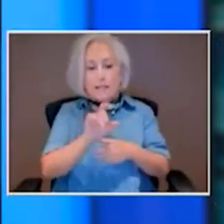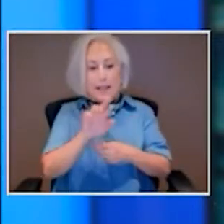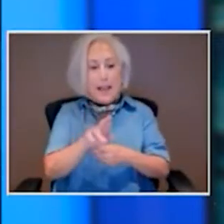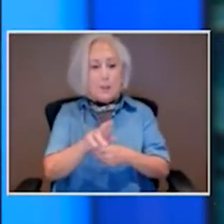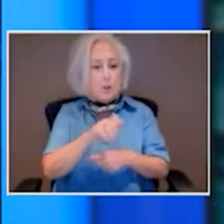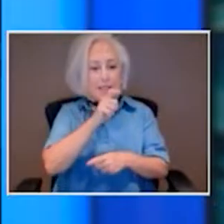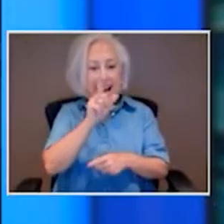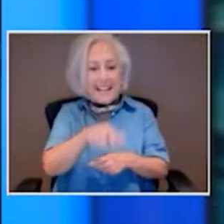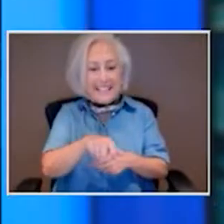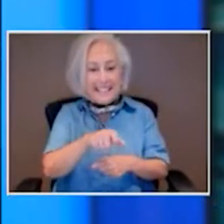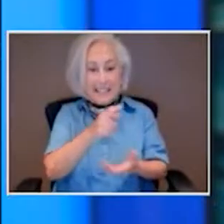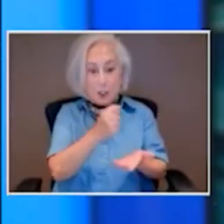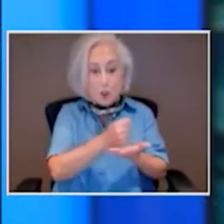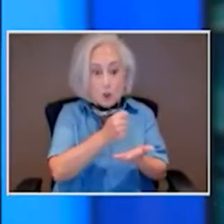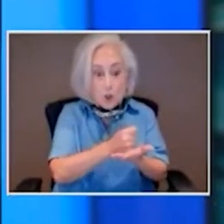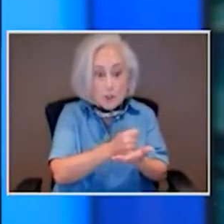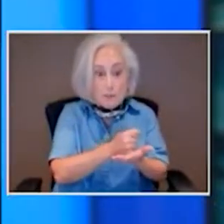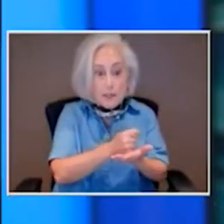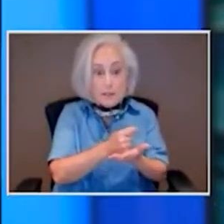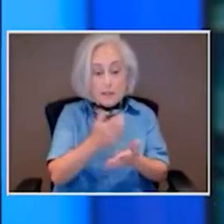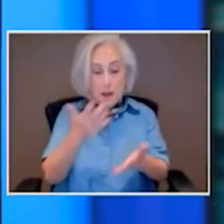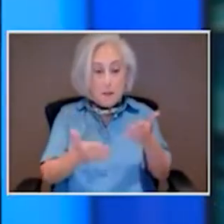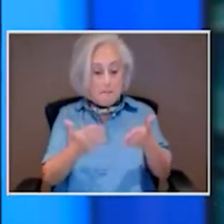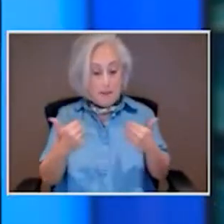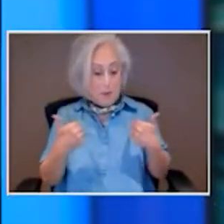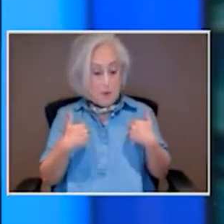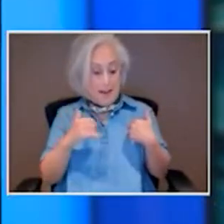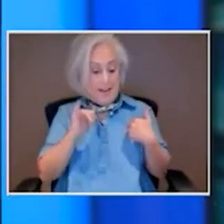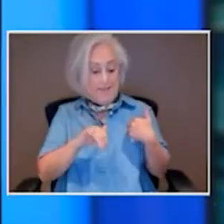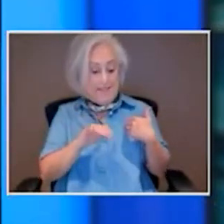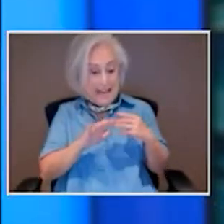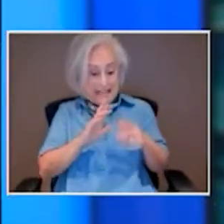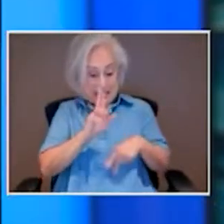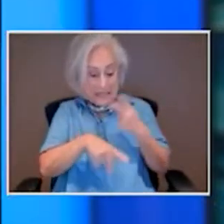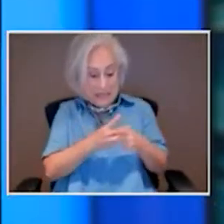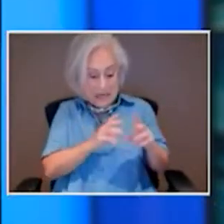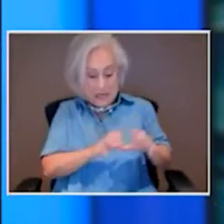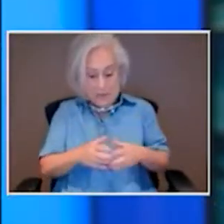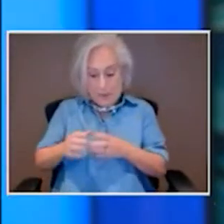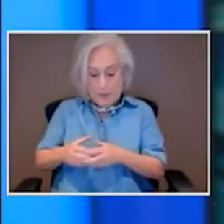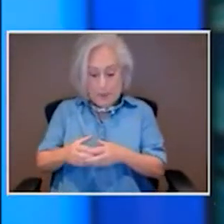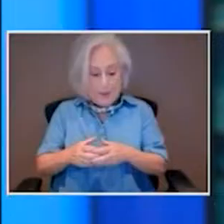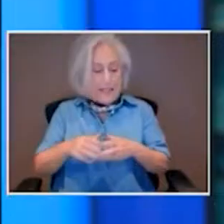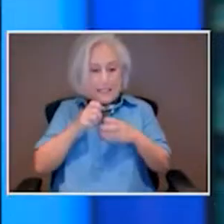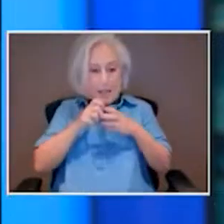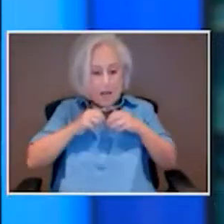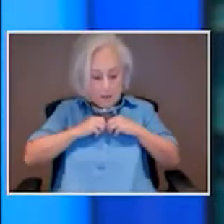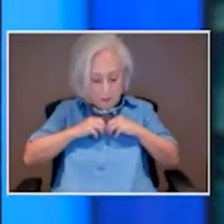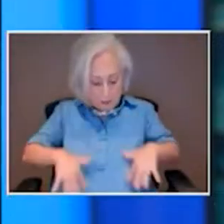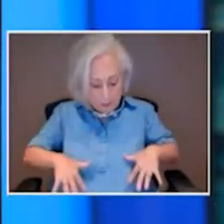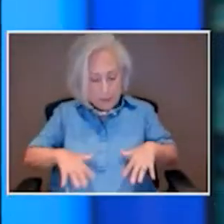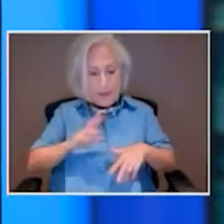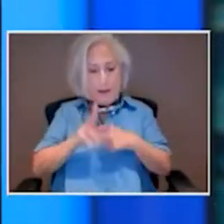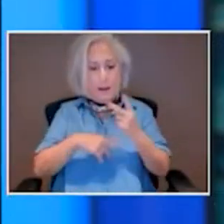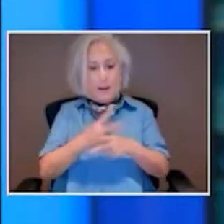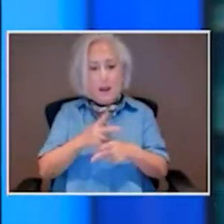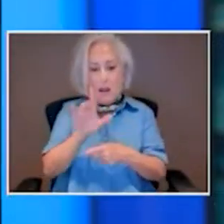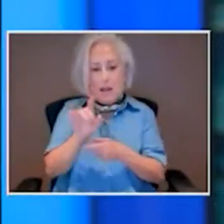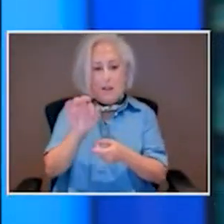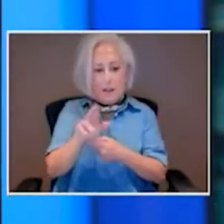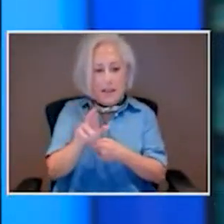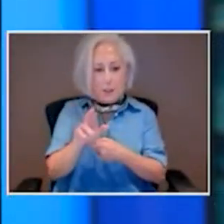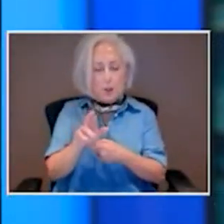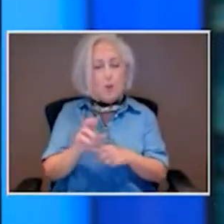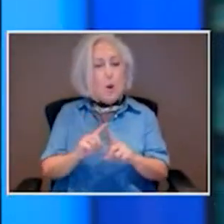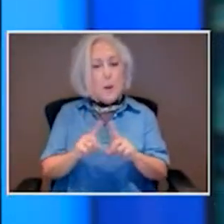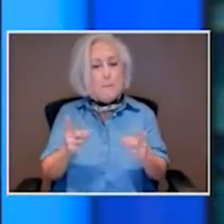maybe there is that subset and it would not be an invasive cancer by any means. It's the in situ or the non-invasive cancers. But to date,